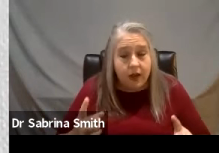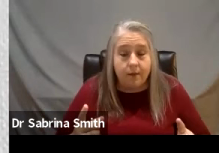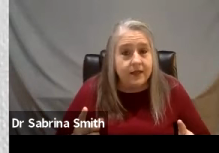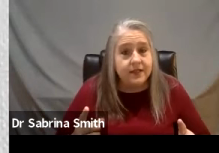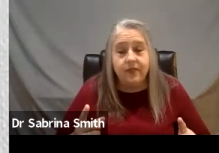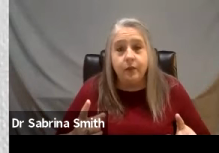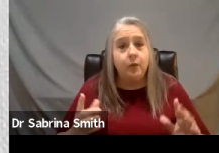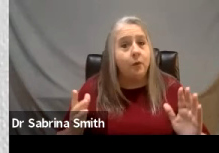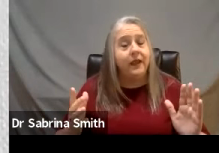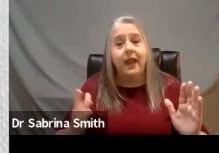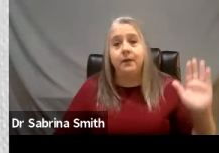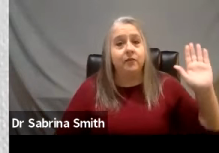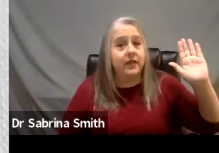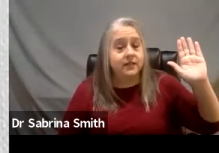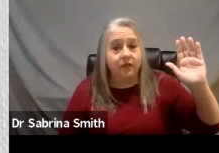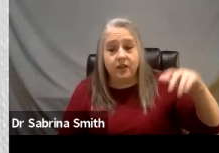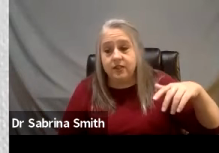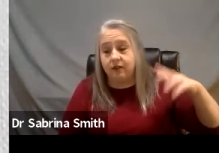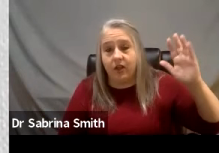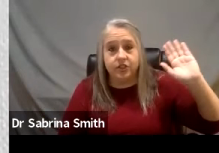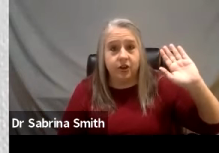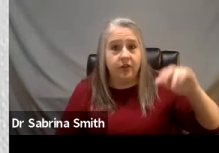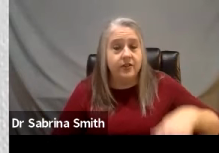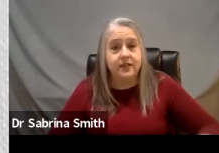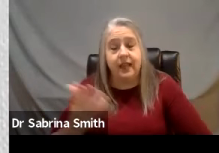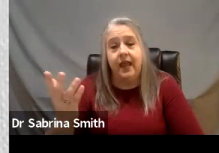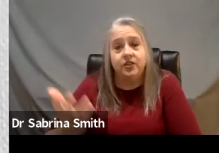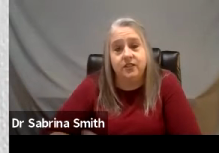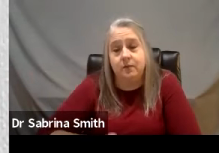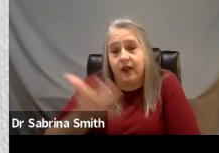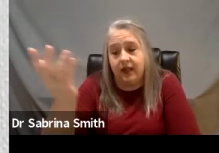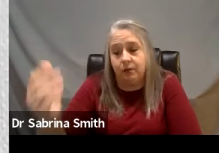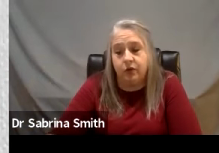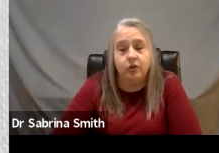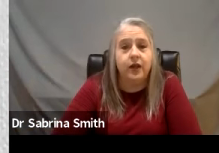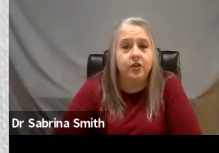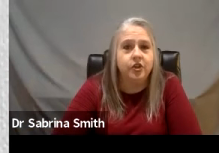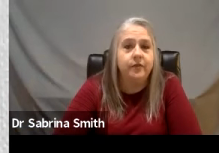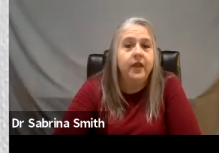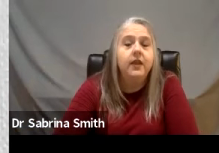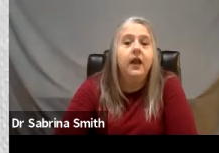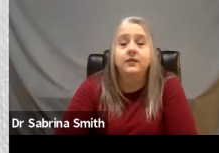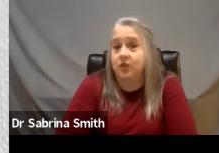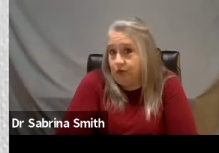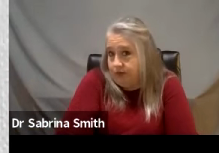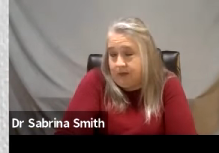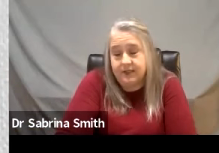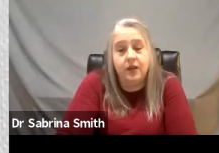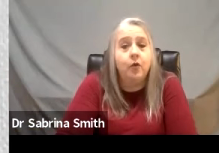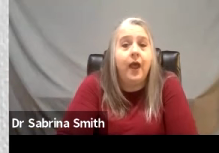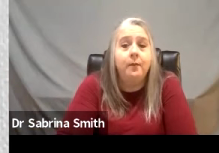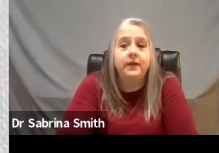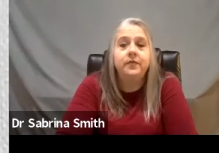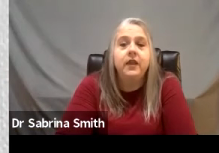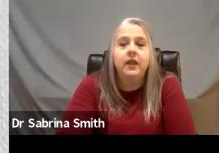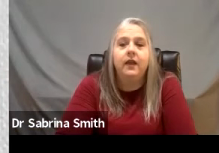Although I'm not saying that we won't make it happen. If we get a volunteer out there that says, hey, I just did mine, I can upload it real quick, I'll show you. So I'm not saying it